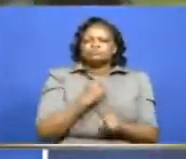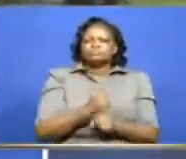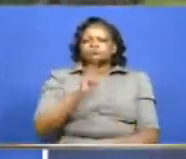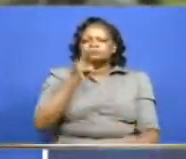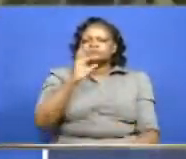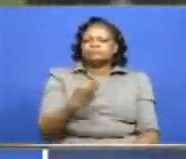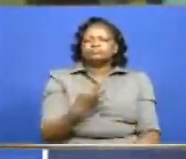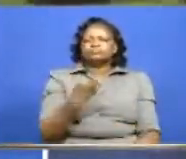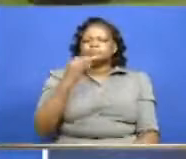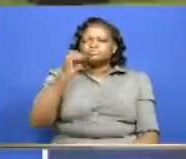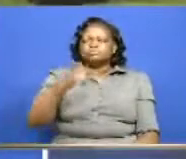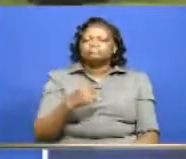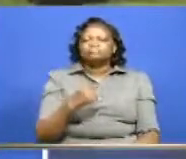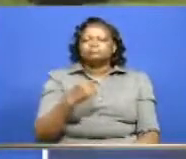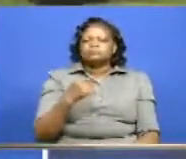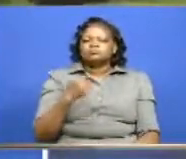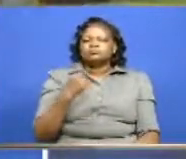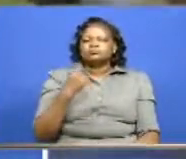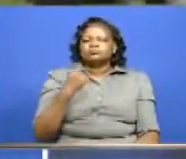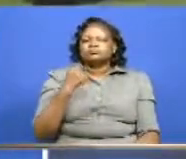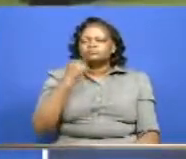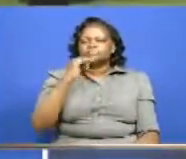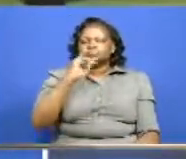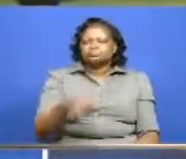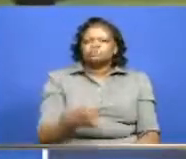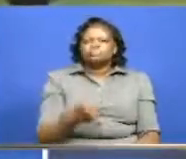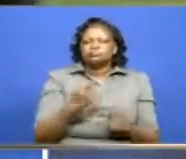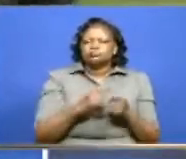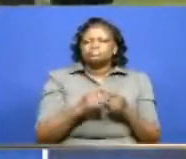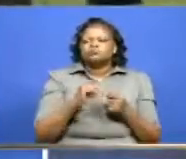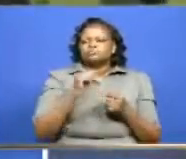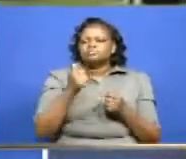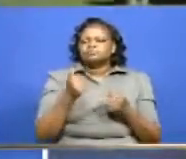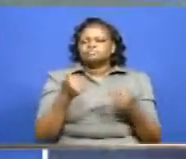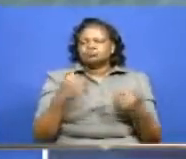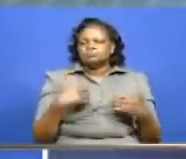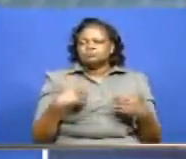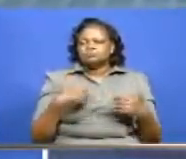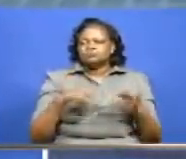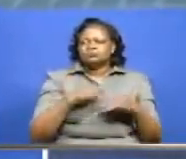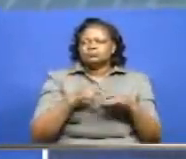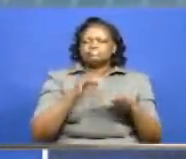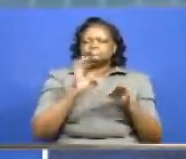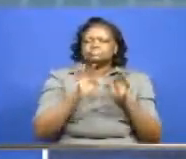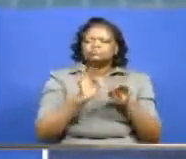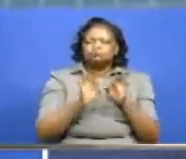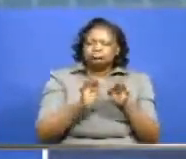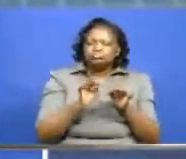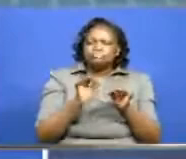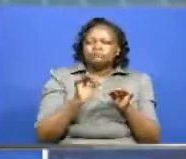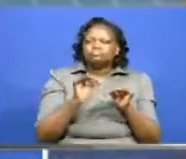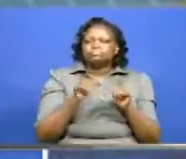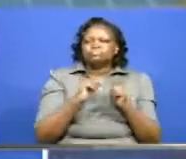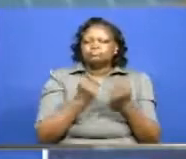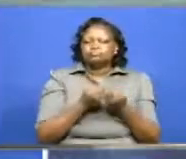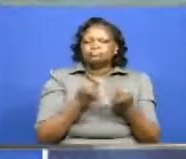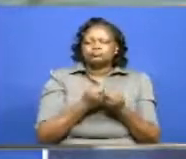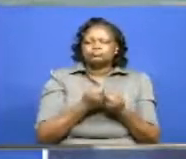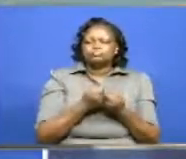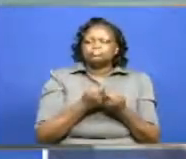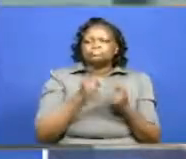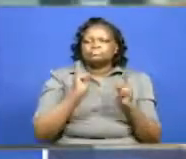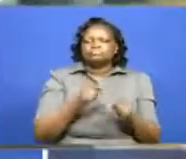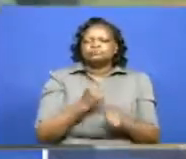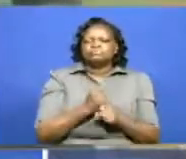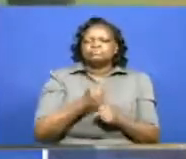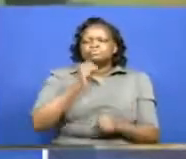this month. The third leg will be held on Feb 6th and national trials to select the team to the global showpiece will be held on